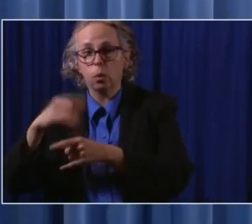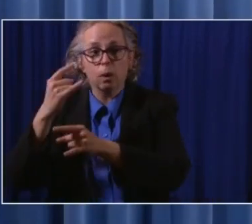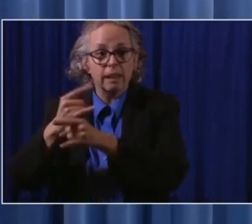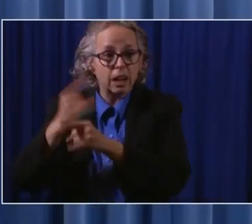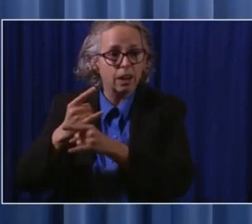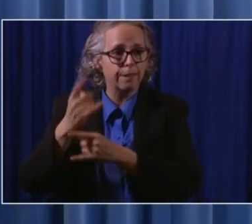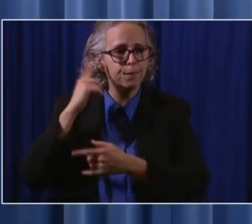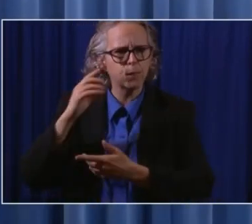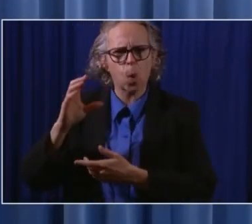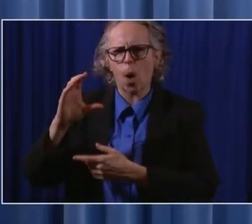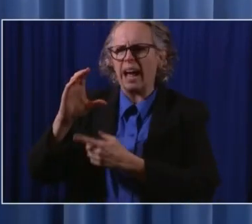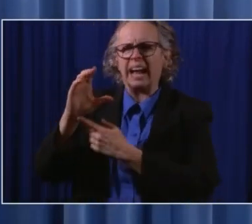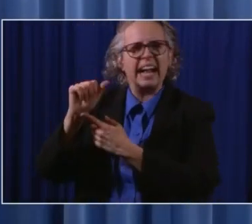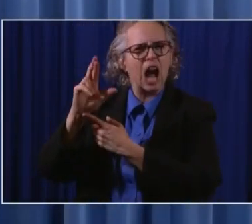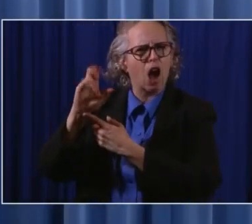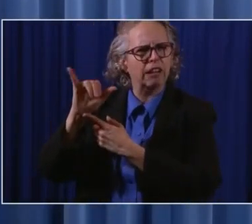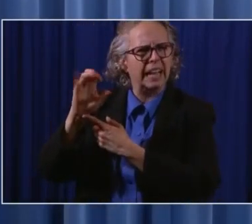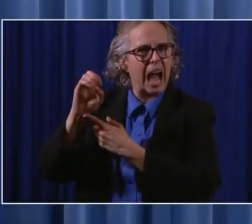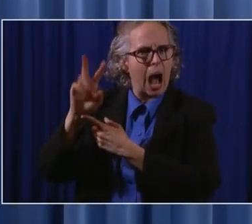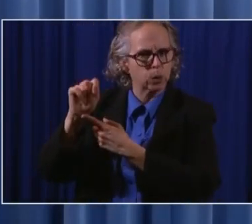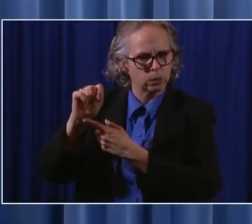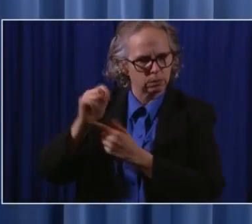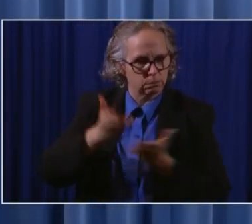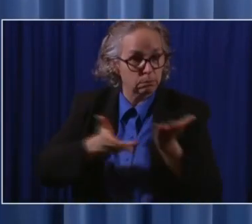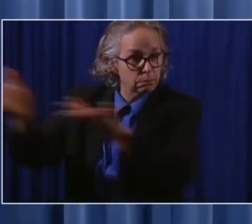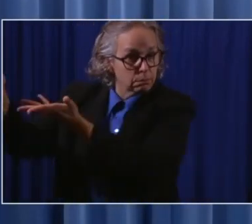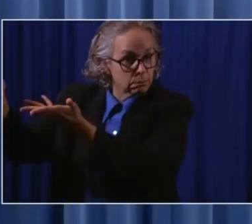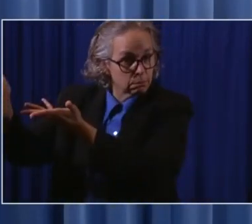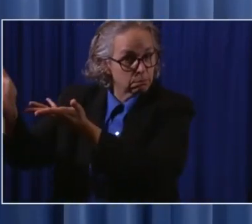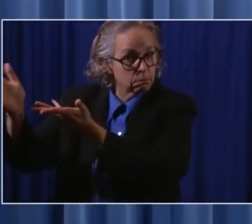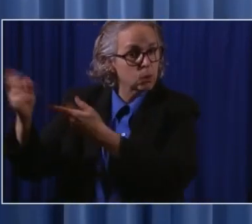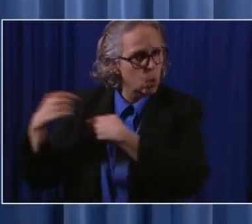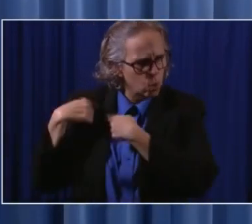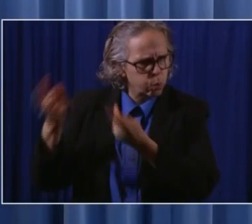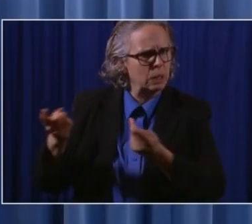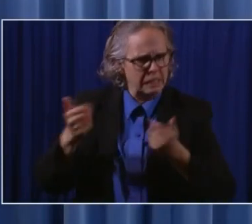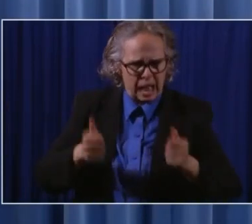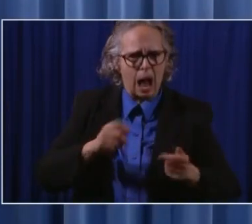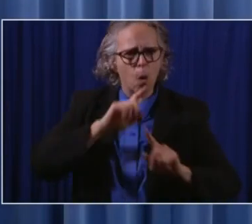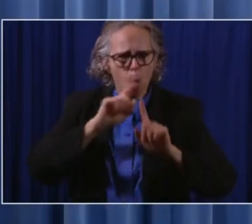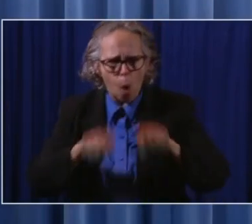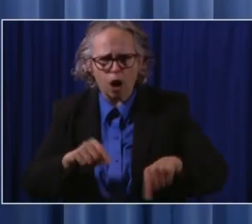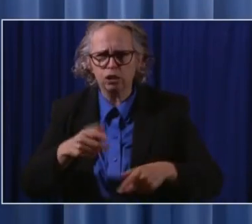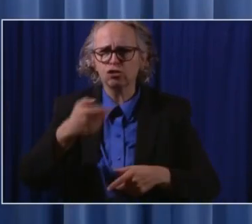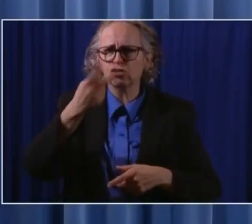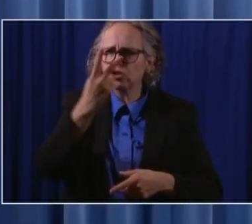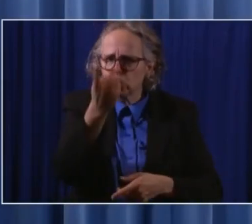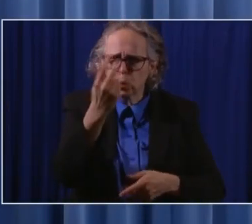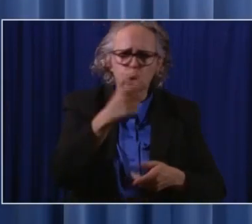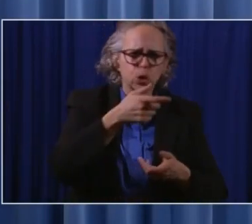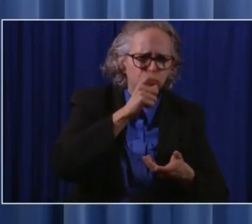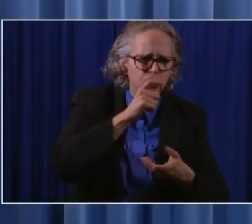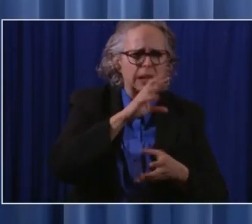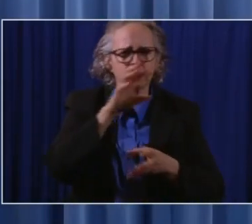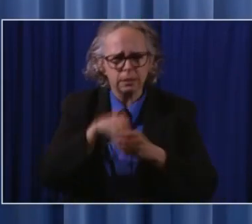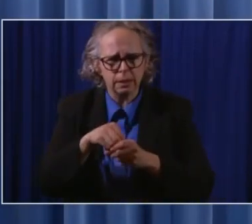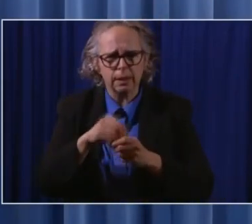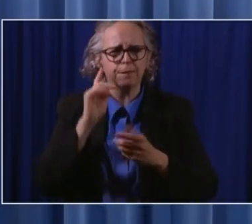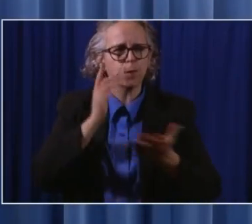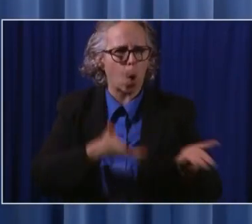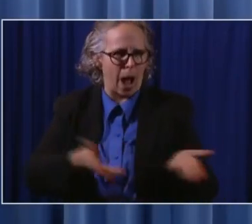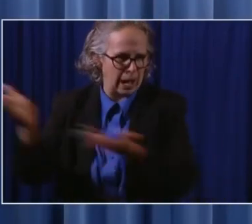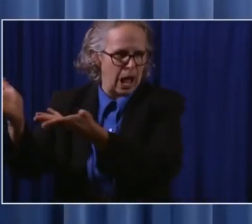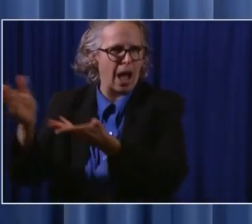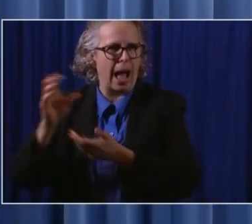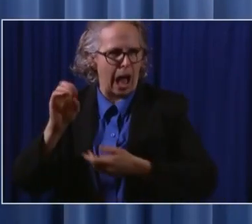you know, you've been able to get 2 drinks associated with that meal, and in a carry-out situation, not for consumption there,